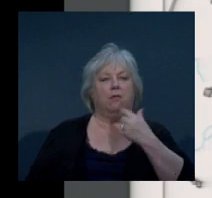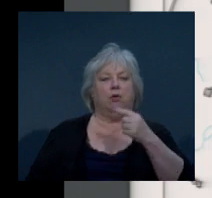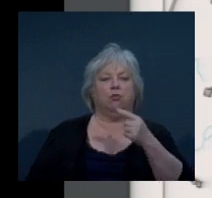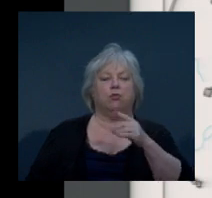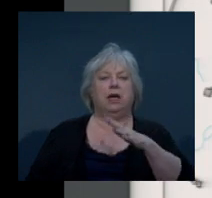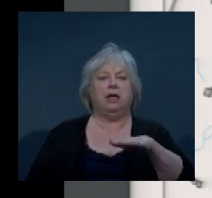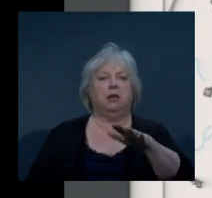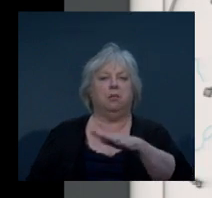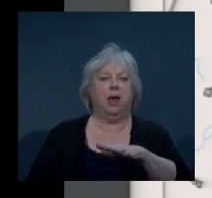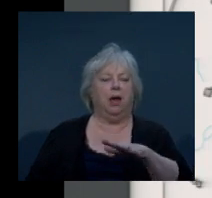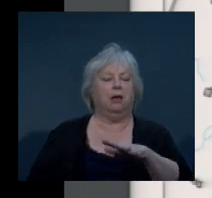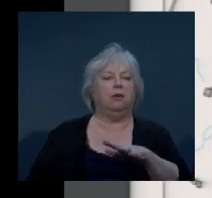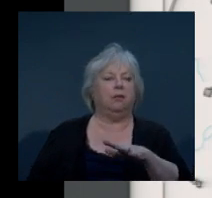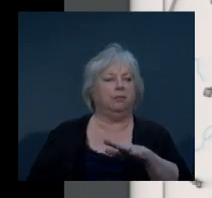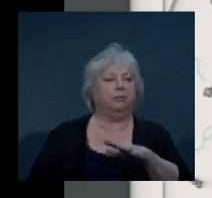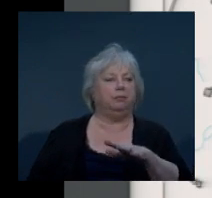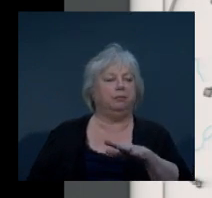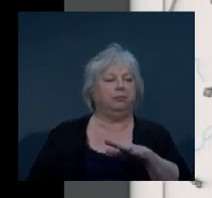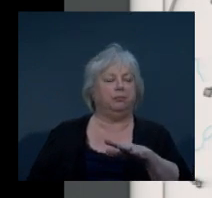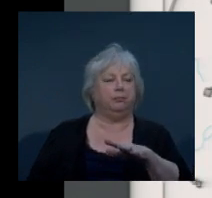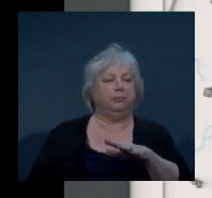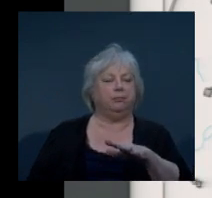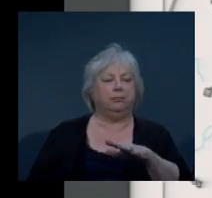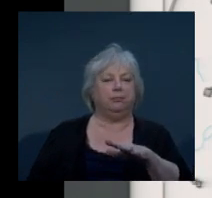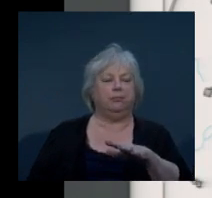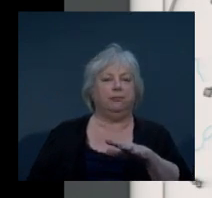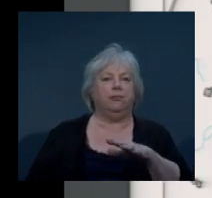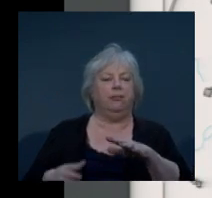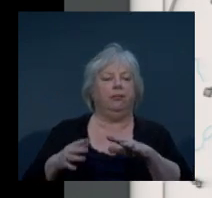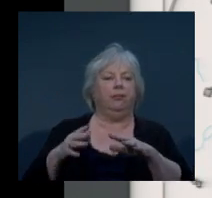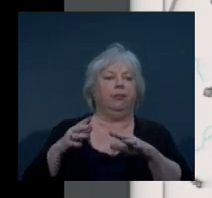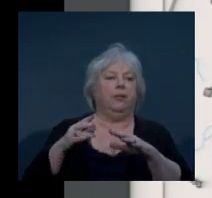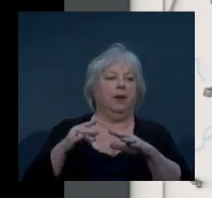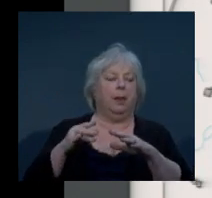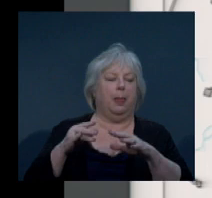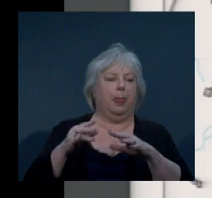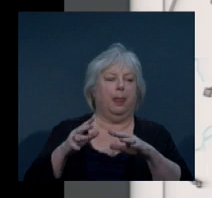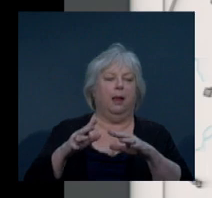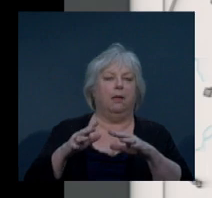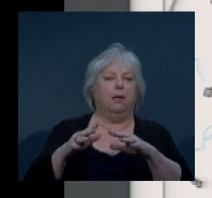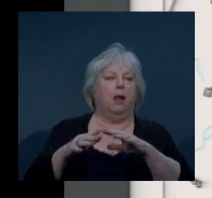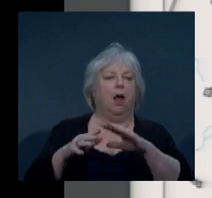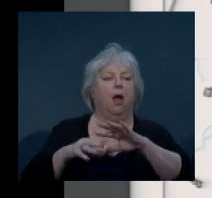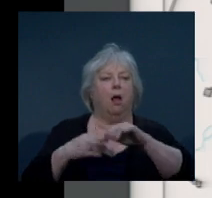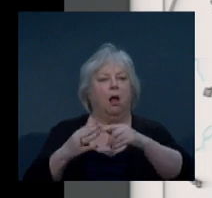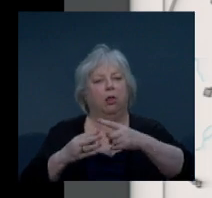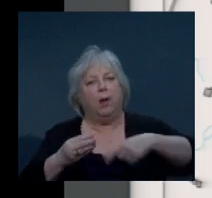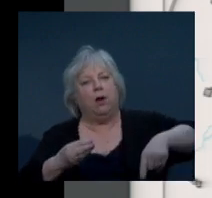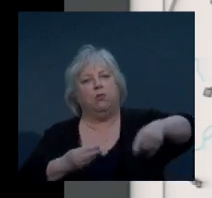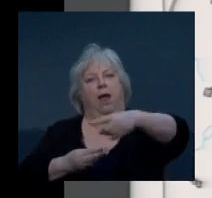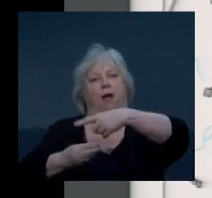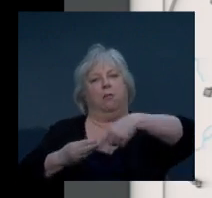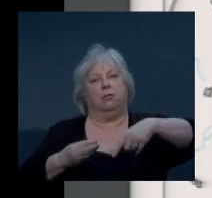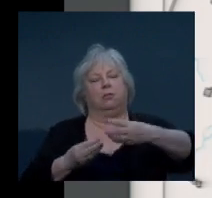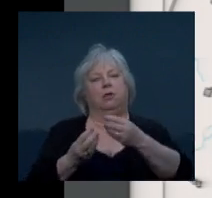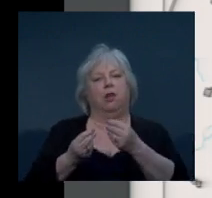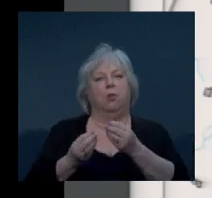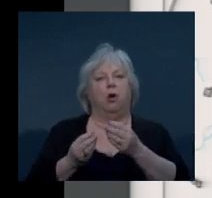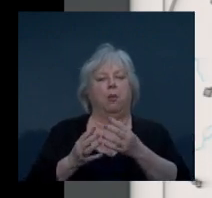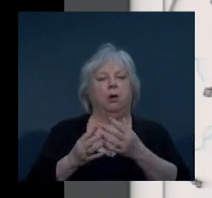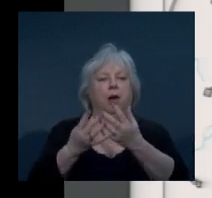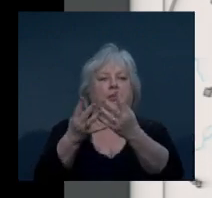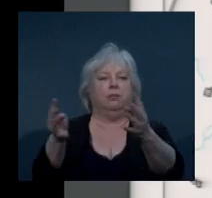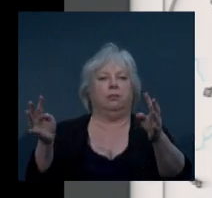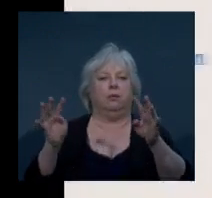as with all of Potlatch Deltic's neighborhood developments. There will be a green space all the way around this property, which